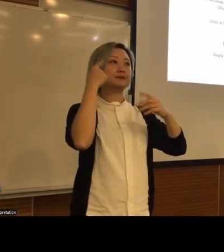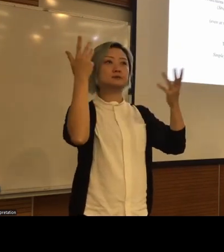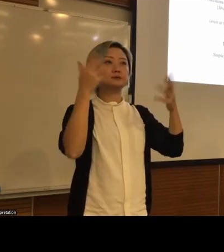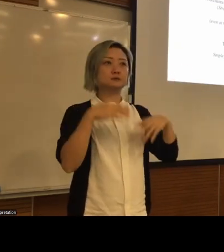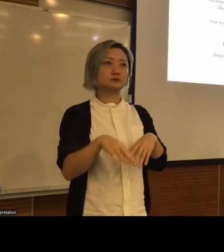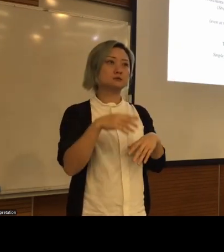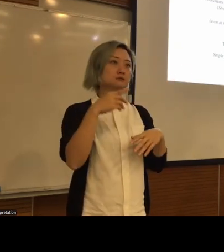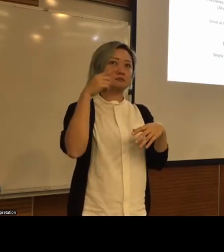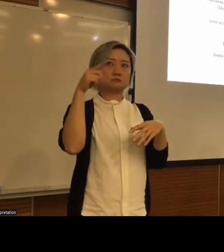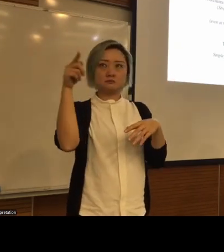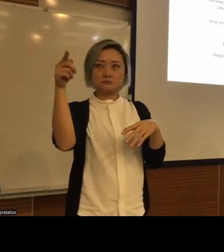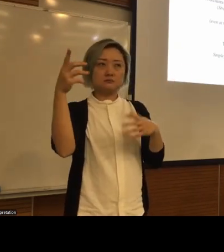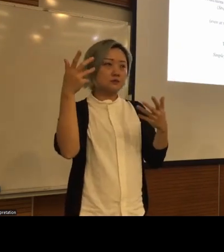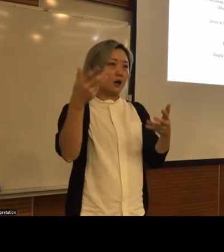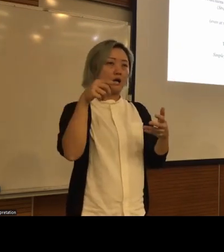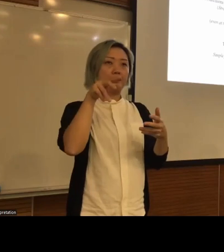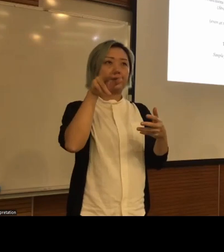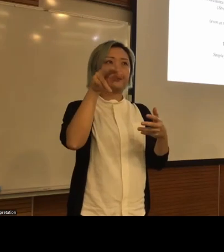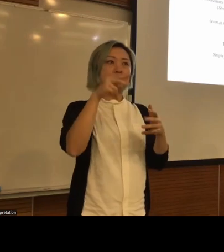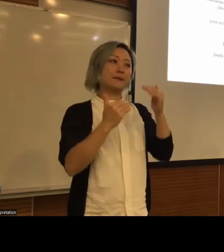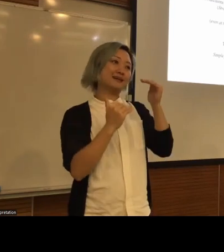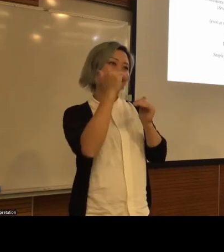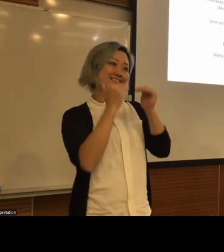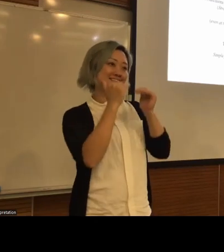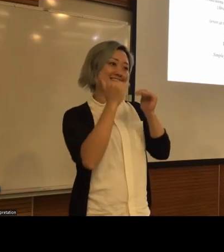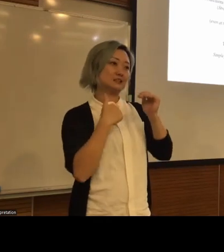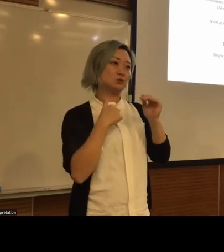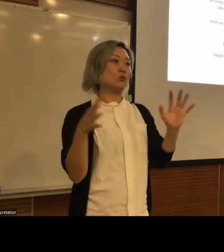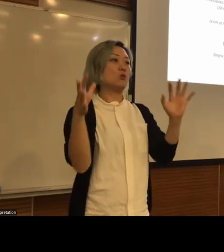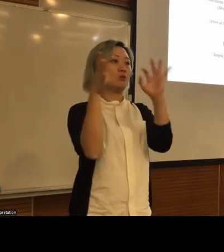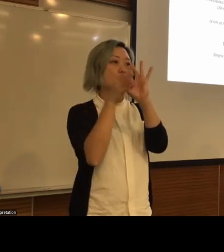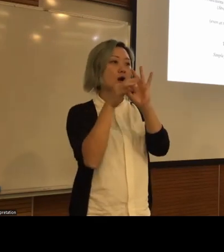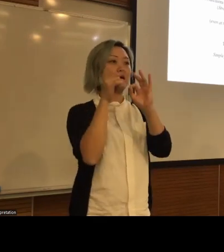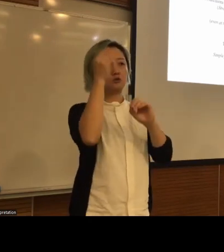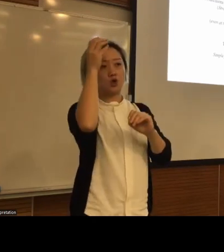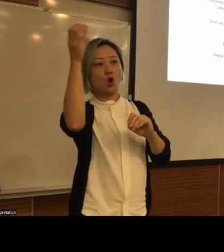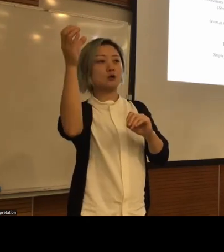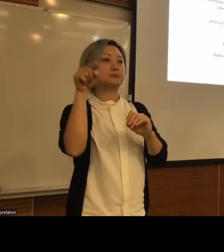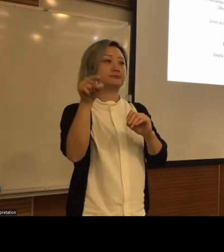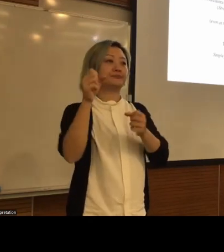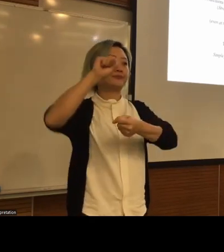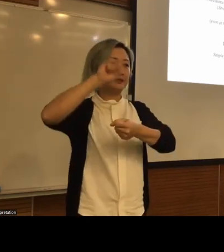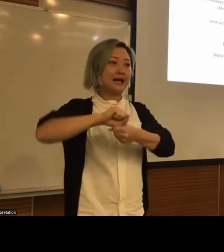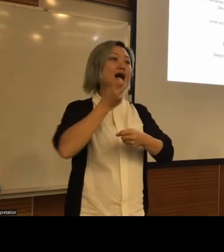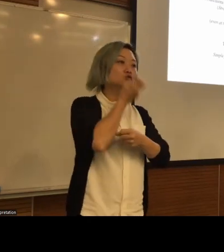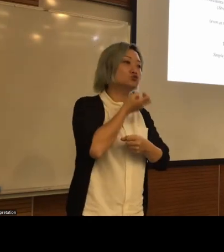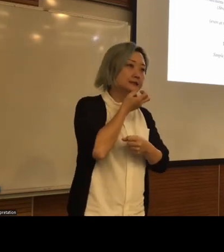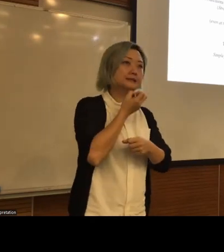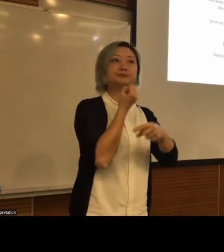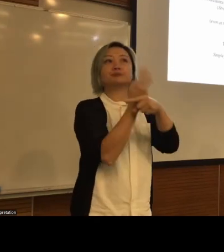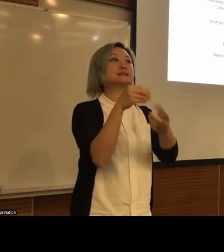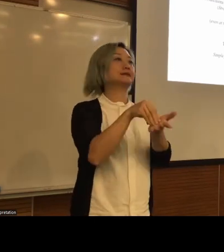True. But there's a balance between the two. I think that in simple ideas, in simple situations, it could